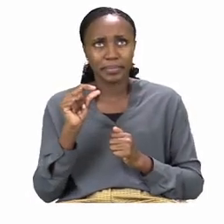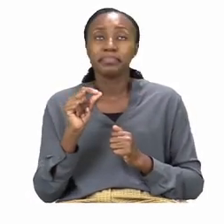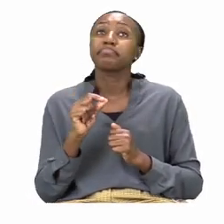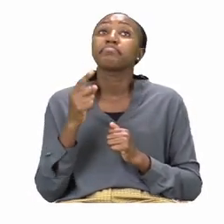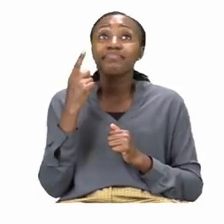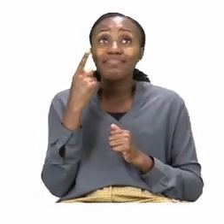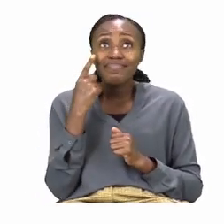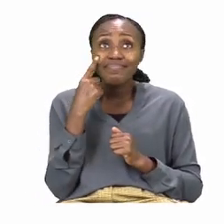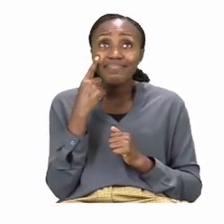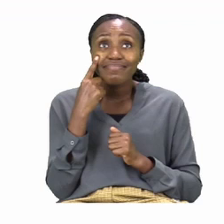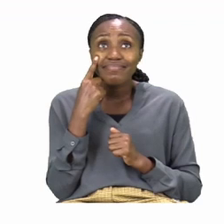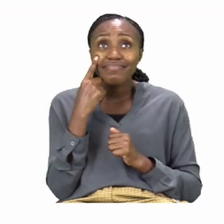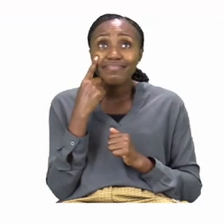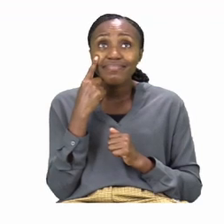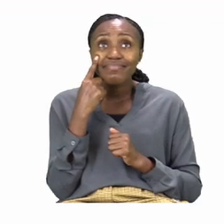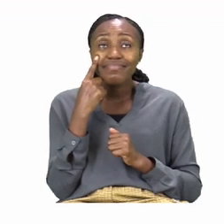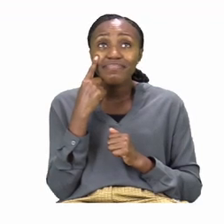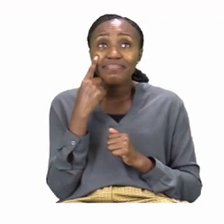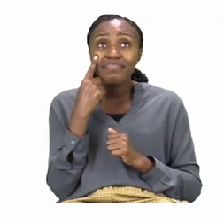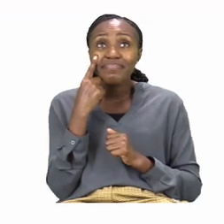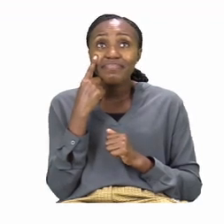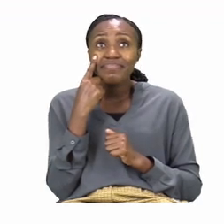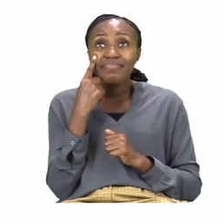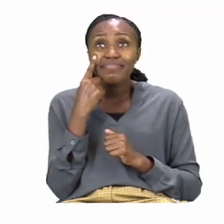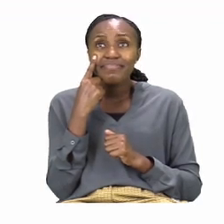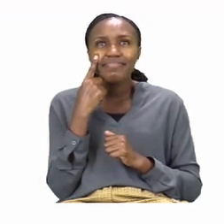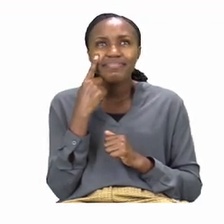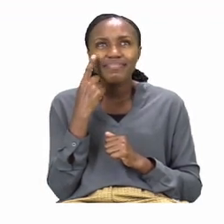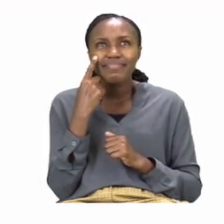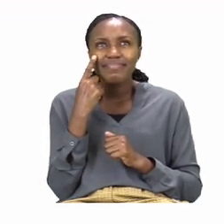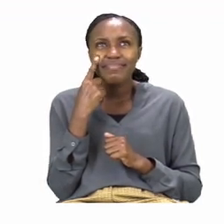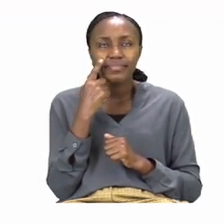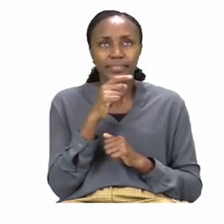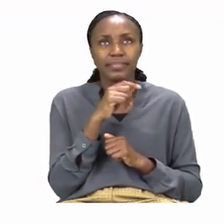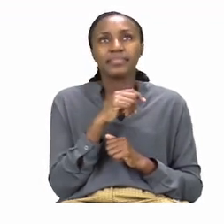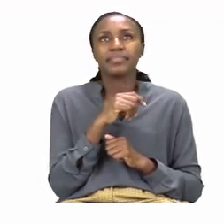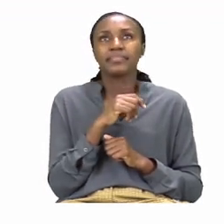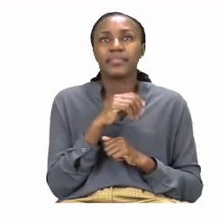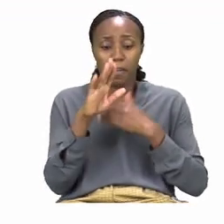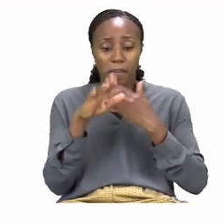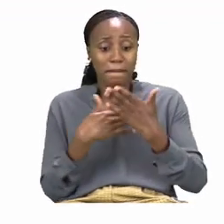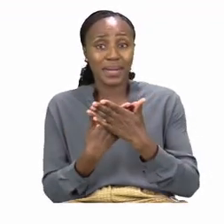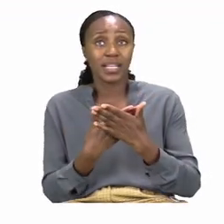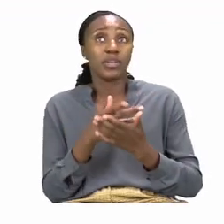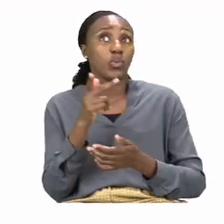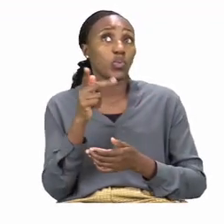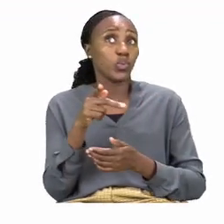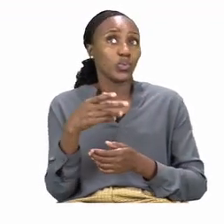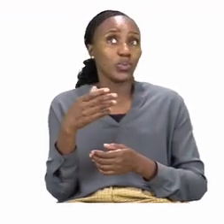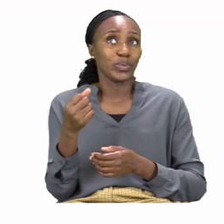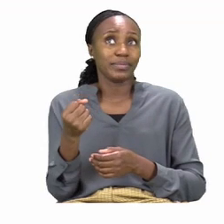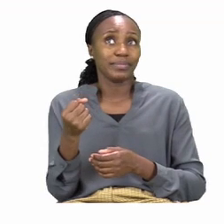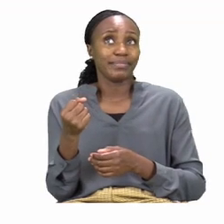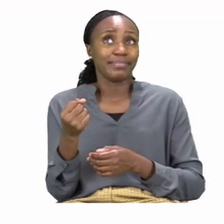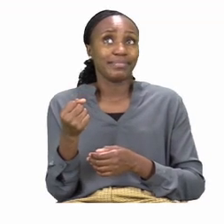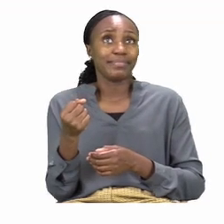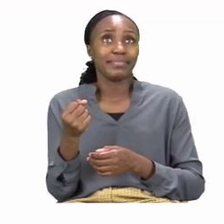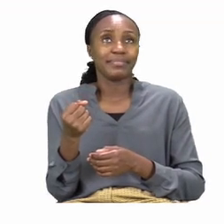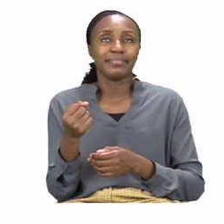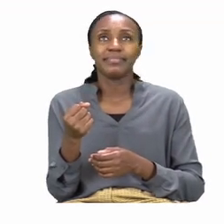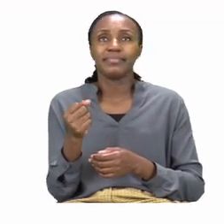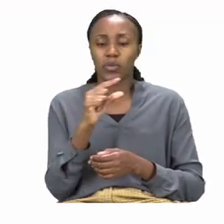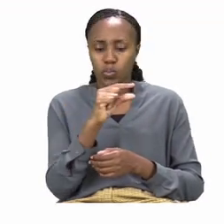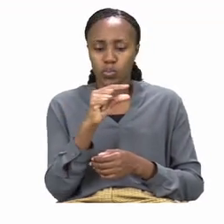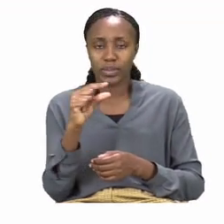quickly read the words. You will see there you also have some pictures. These vocabulary